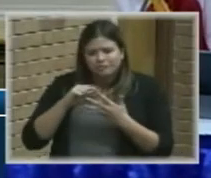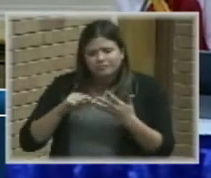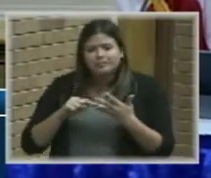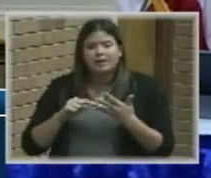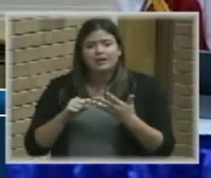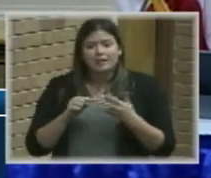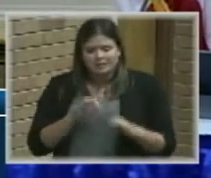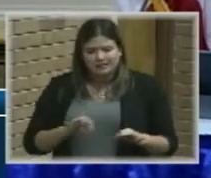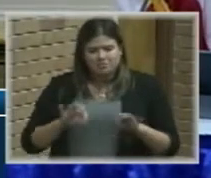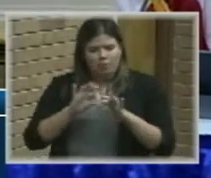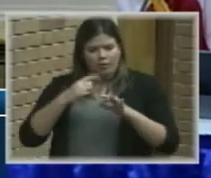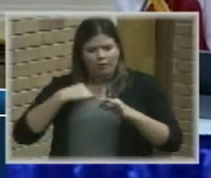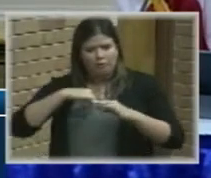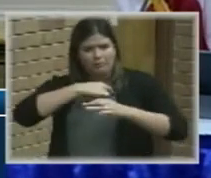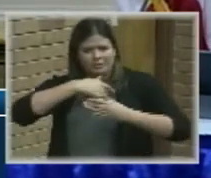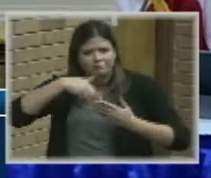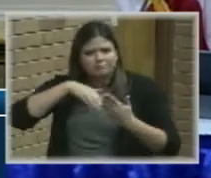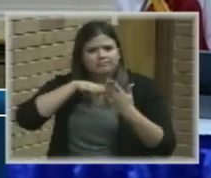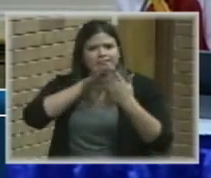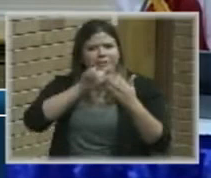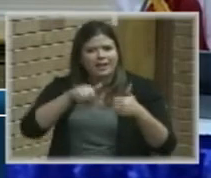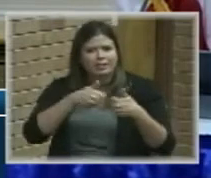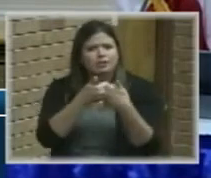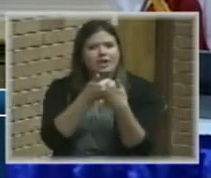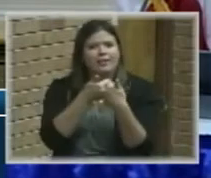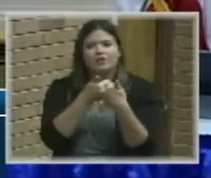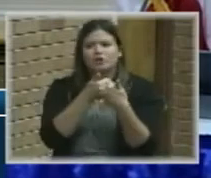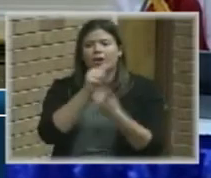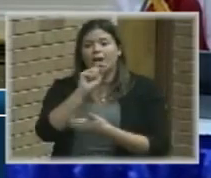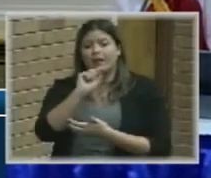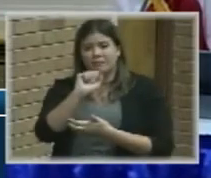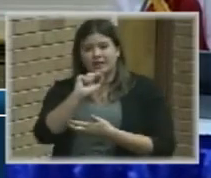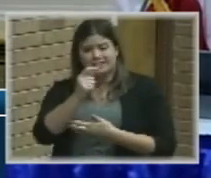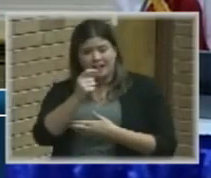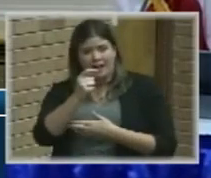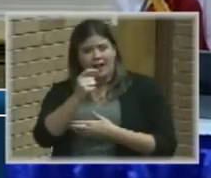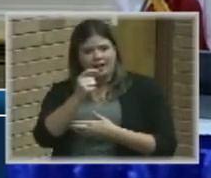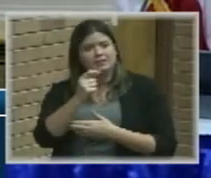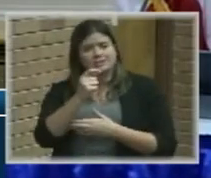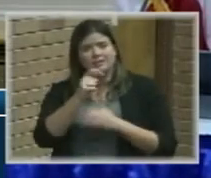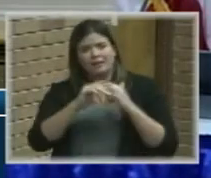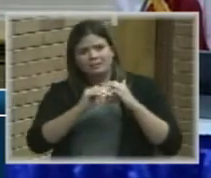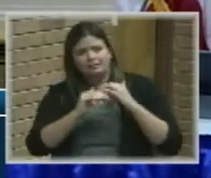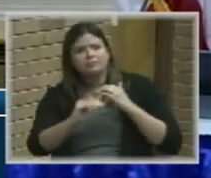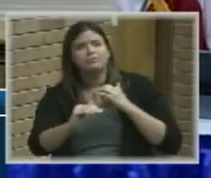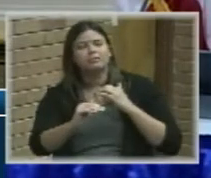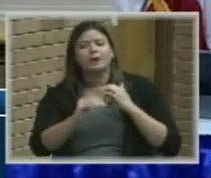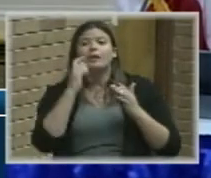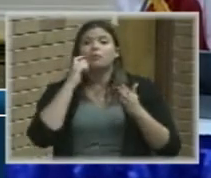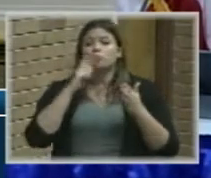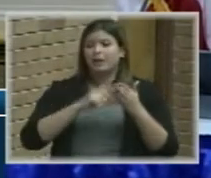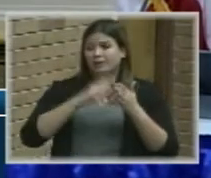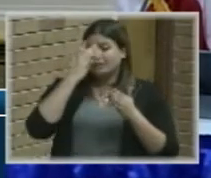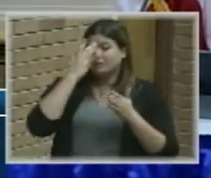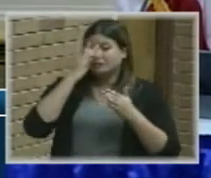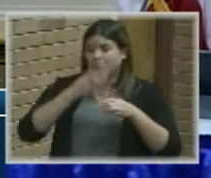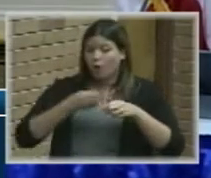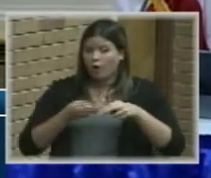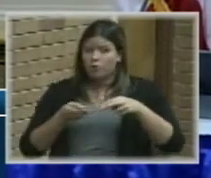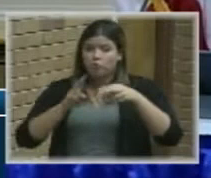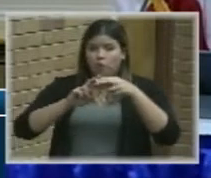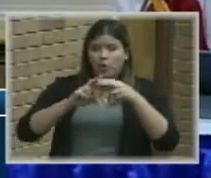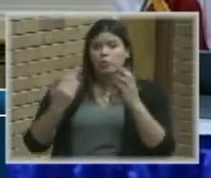challenge of a tax base that is largely flat and recognize that smart growth, redevelopment of